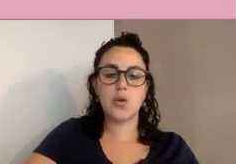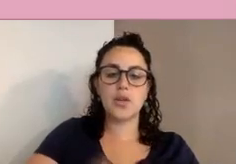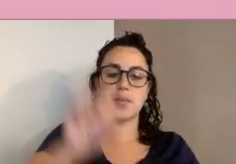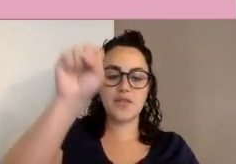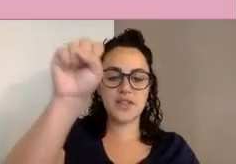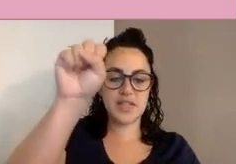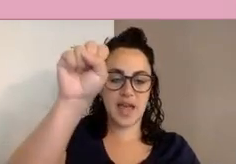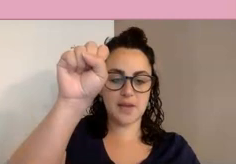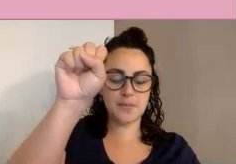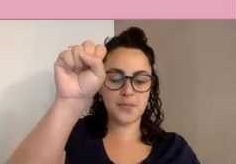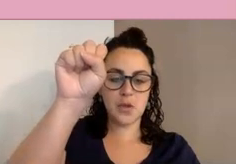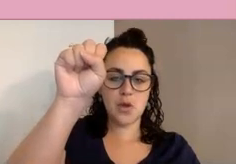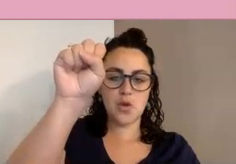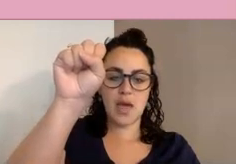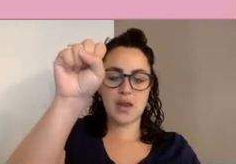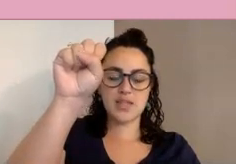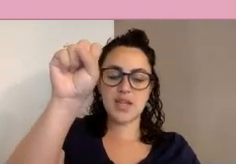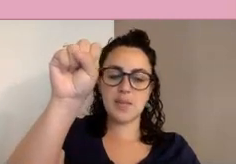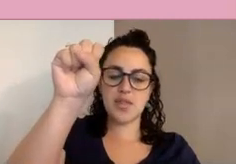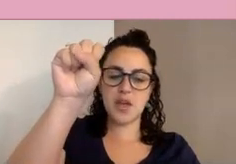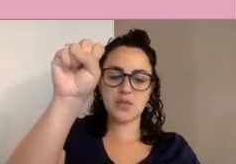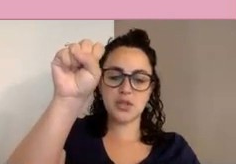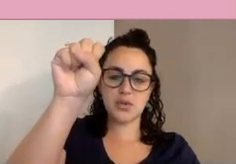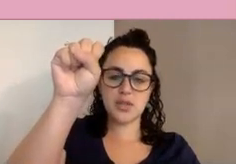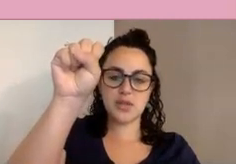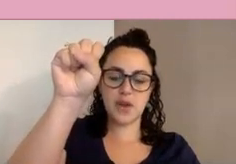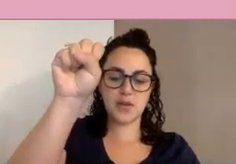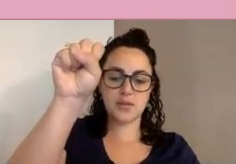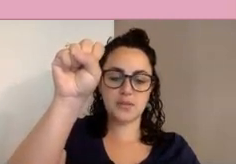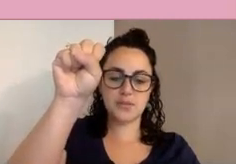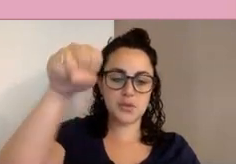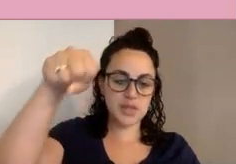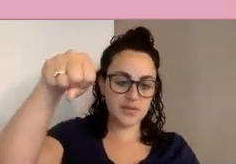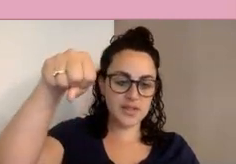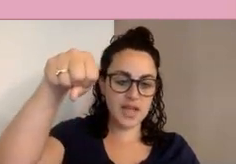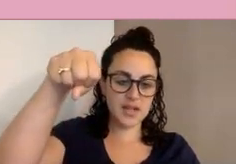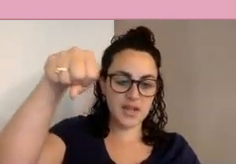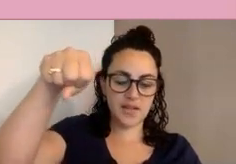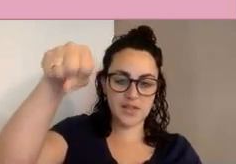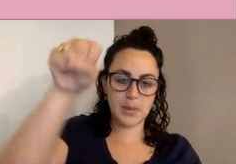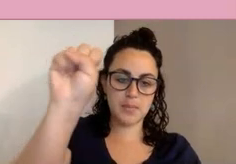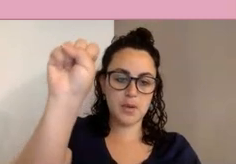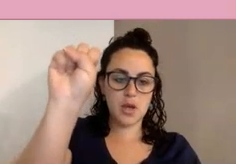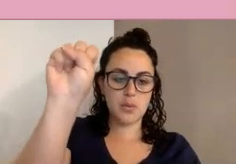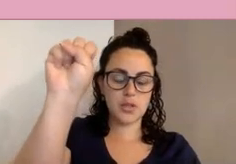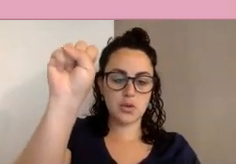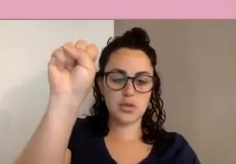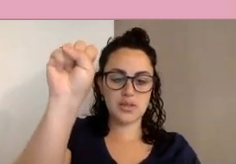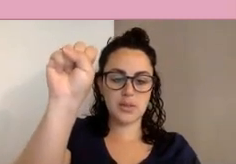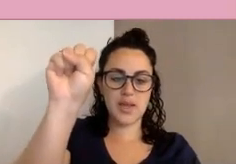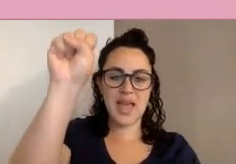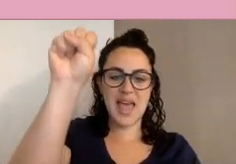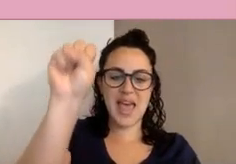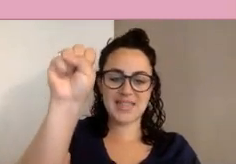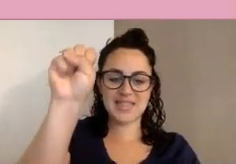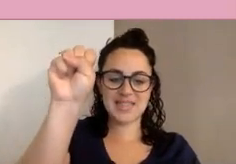we're going to hold up our fist again, and this time our thumb just goes in the front. So it's kind of exactly like a fist bump. We just hold it